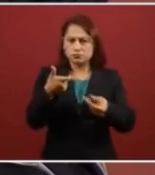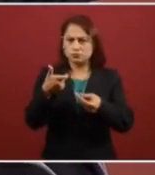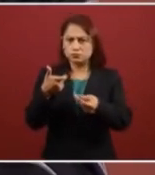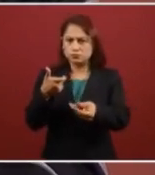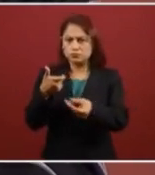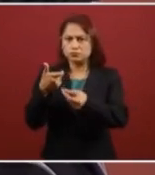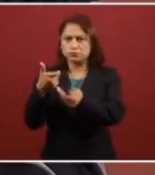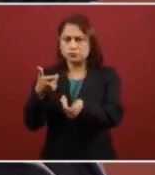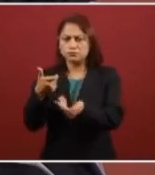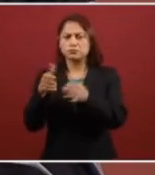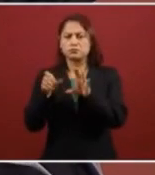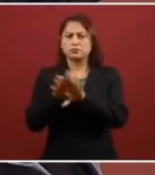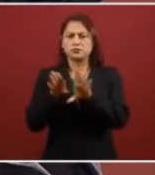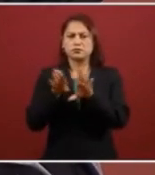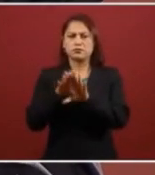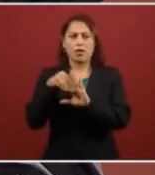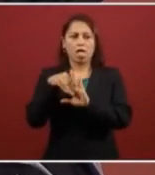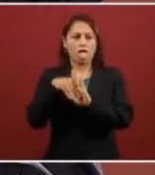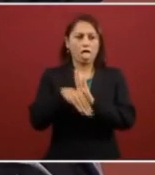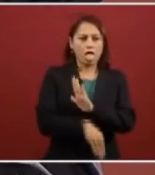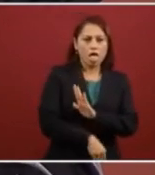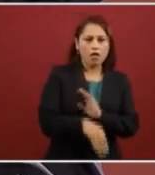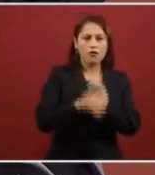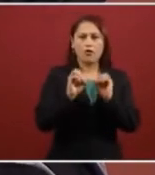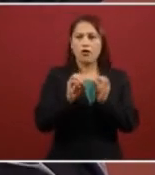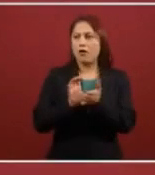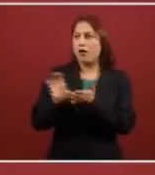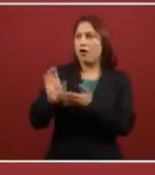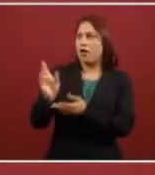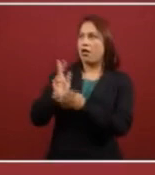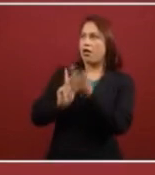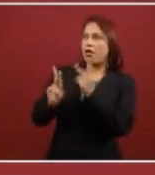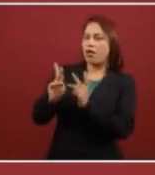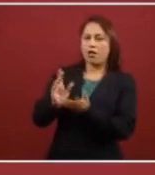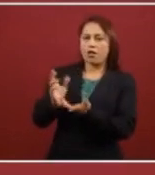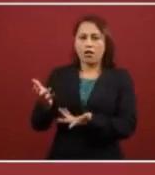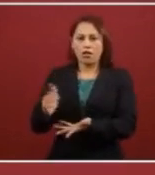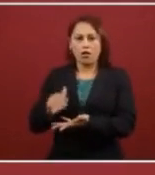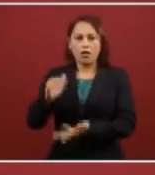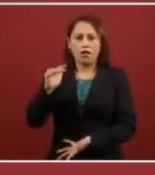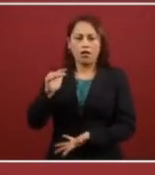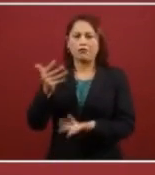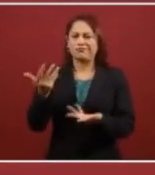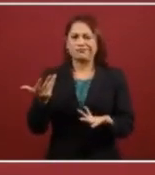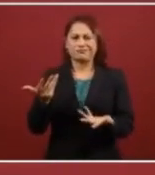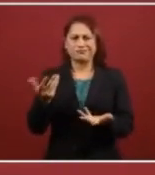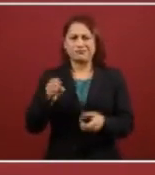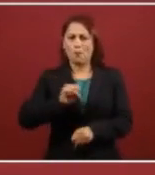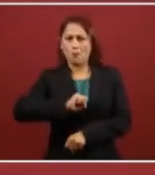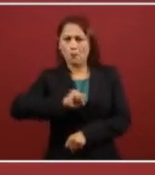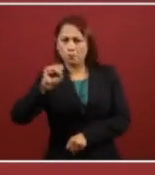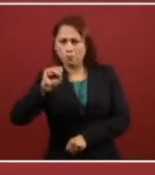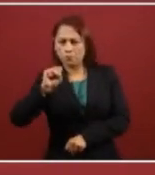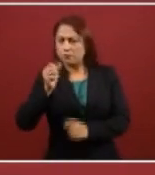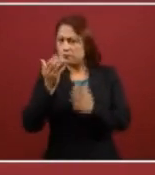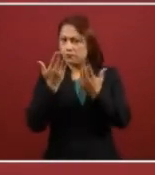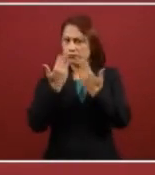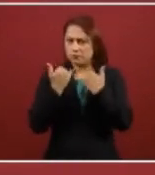deficit. No está creciendo la deuda. The debt is not growing. No hay inflación. There's no